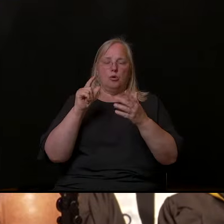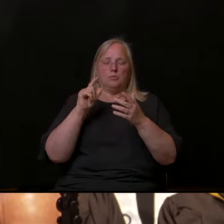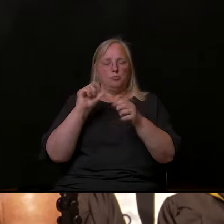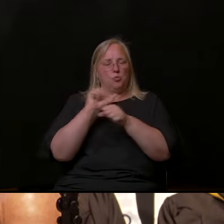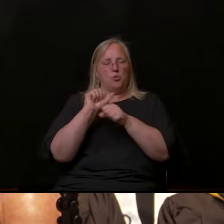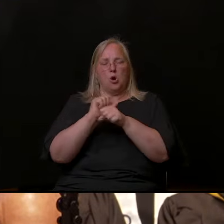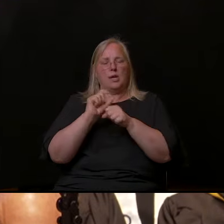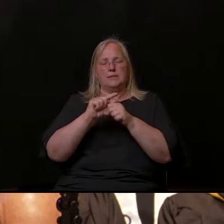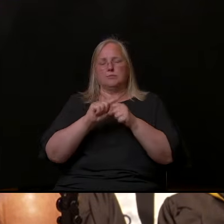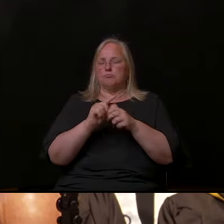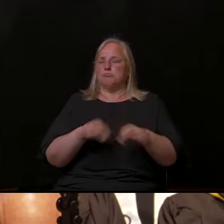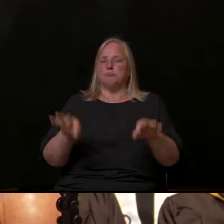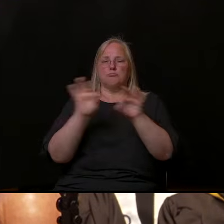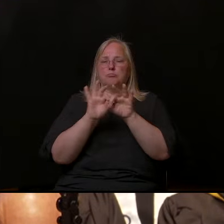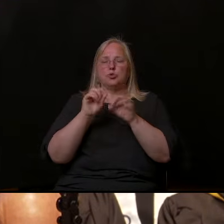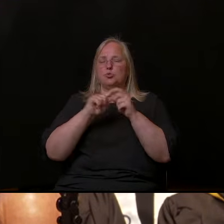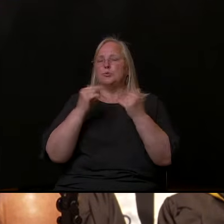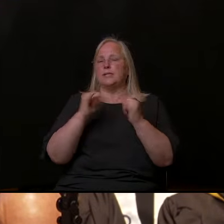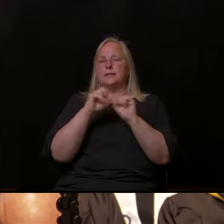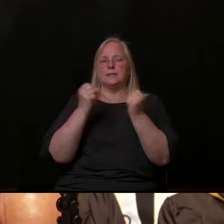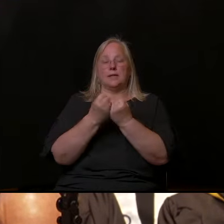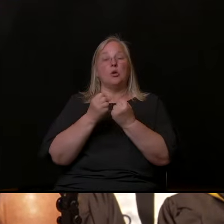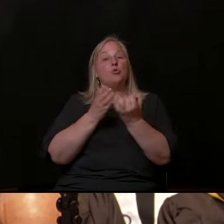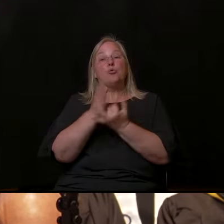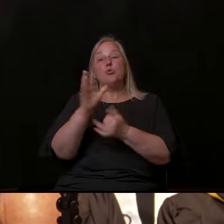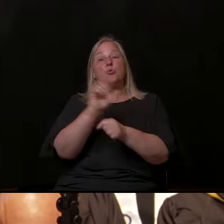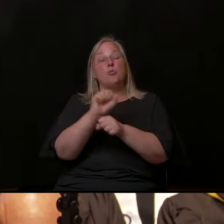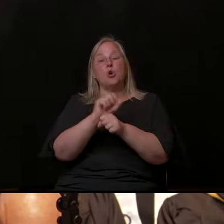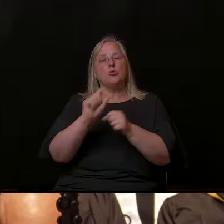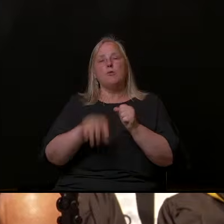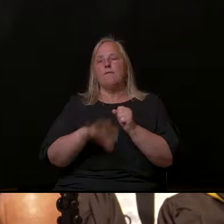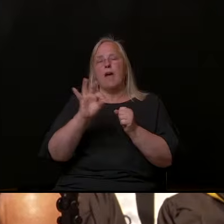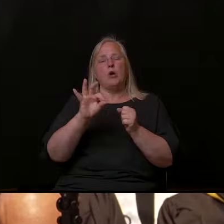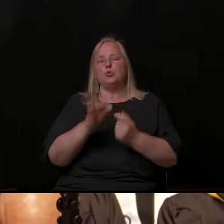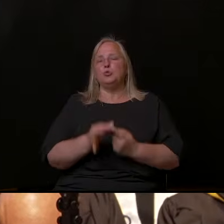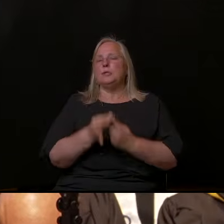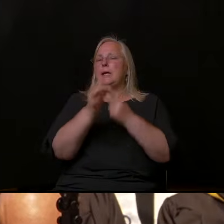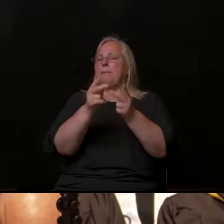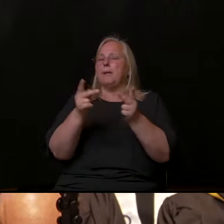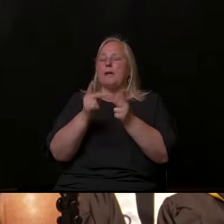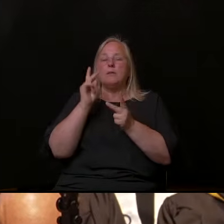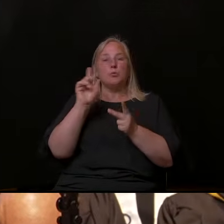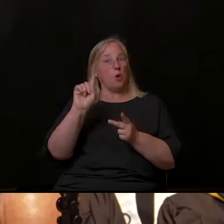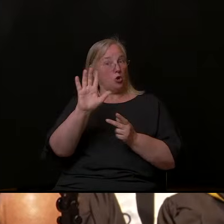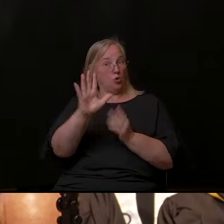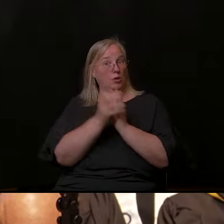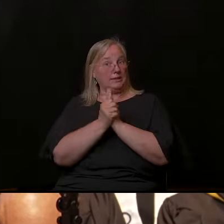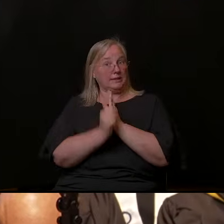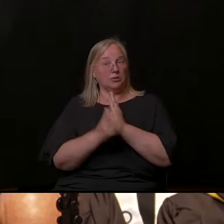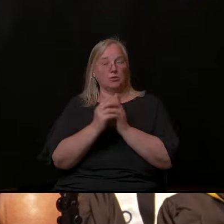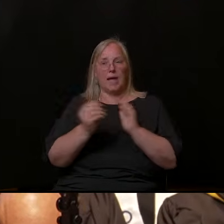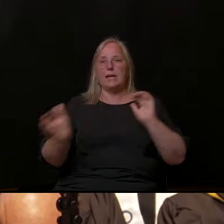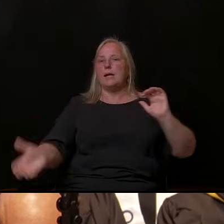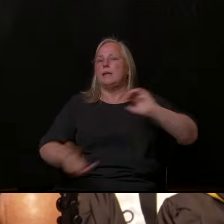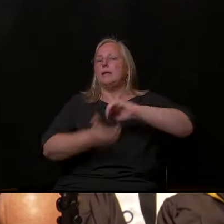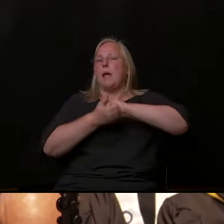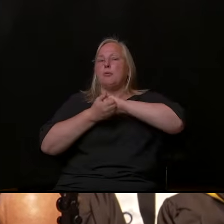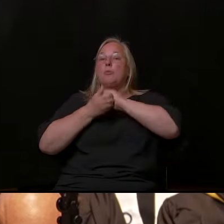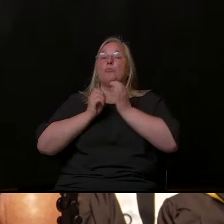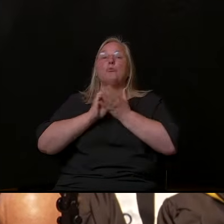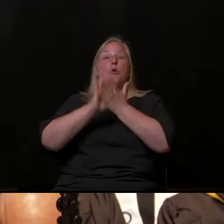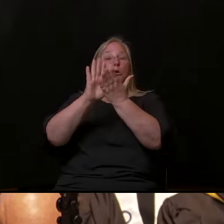society. Through your work, you have found unique places where your skills and collaborative approach